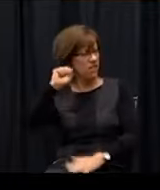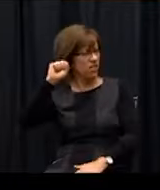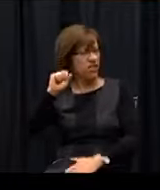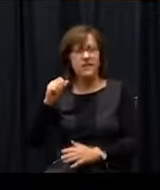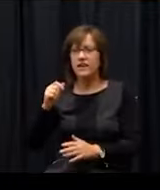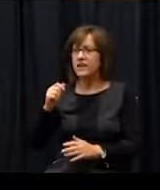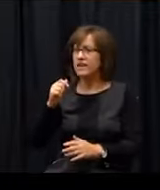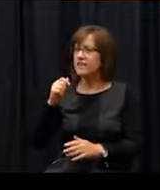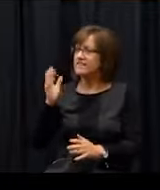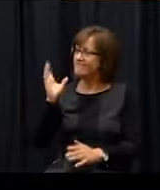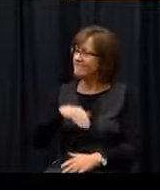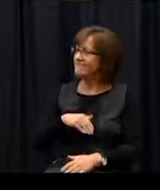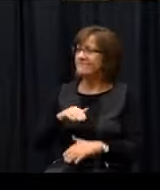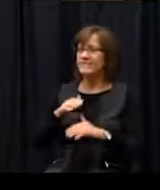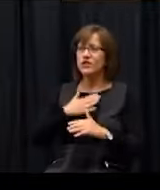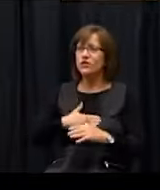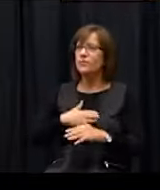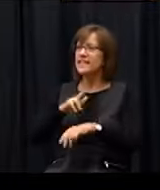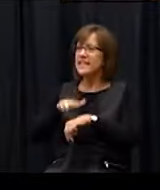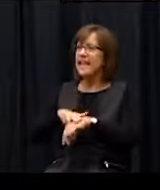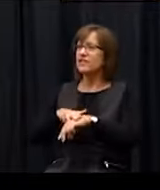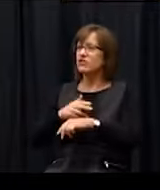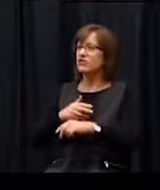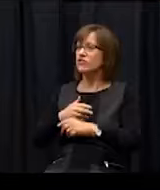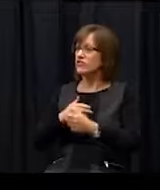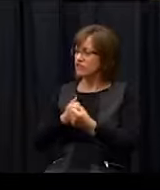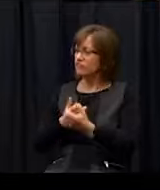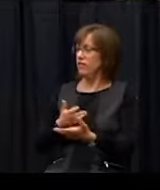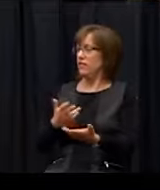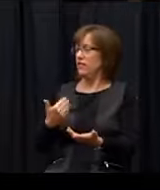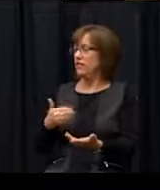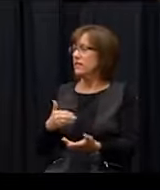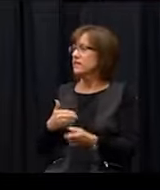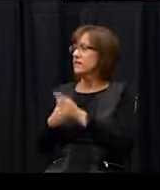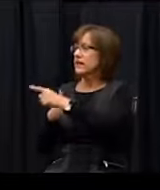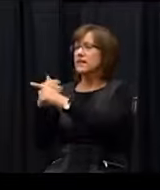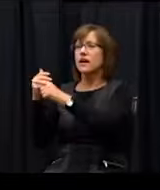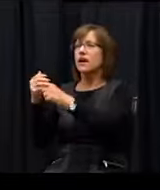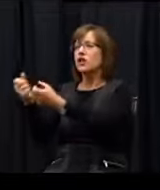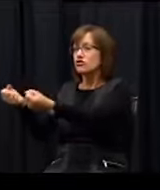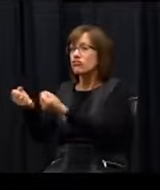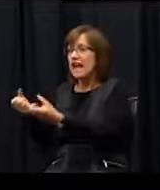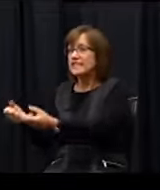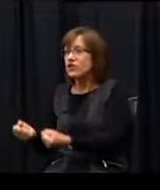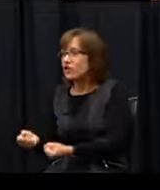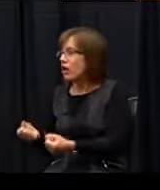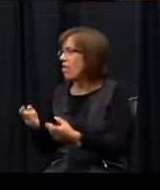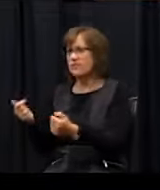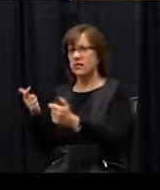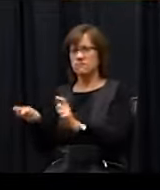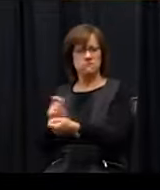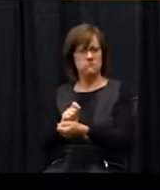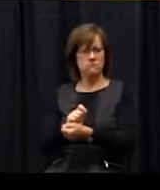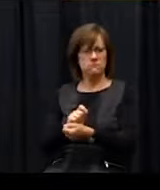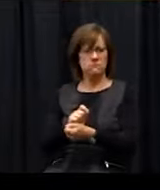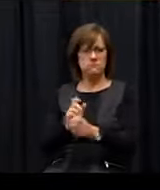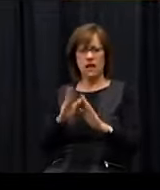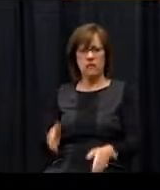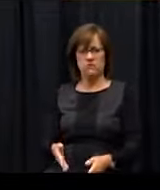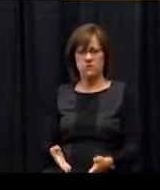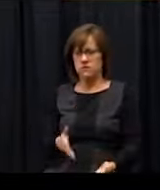nature how it plays out. And even going back to this with the dresser, like all of a sudden she switches. Anything else? Oh, yeah. As